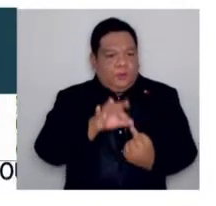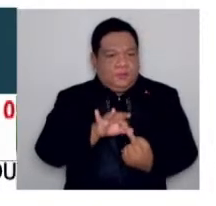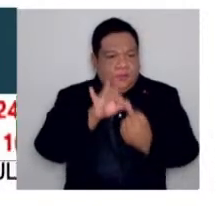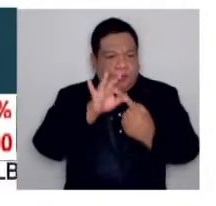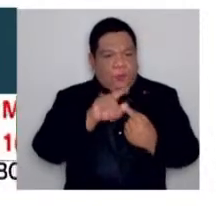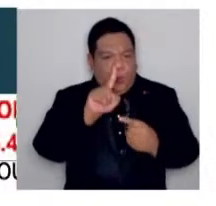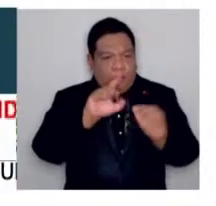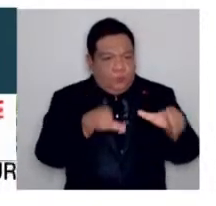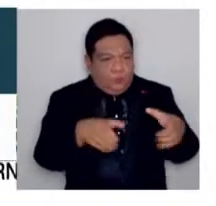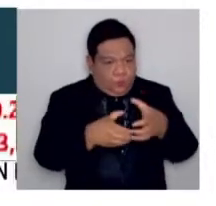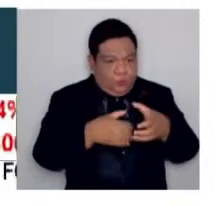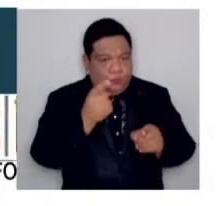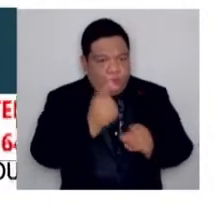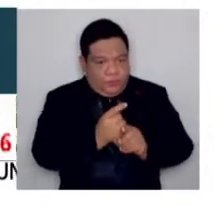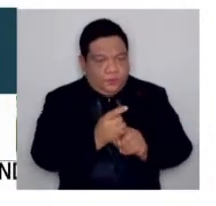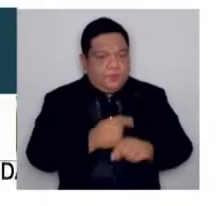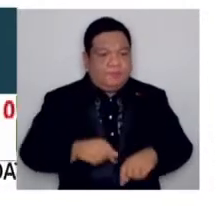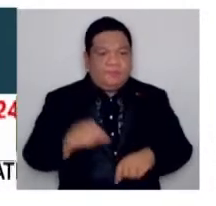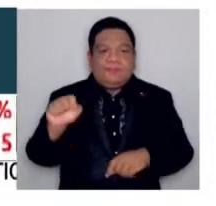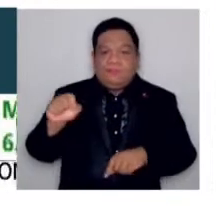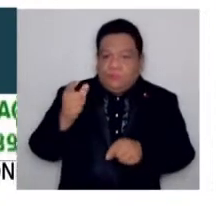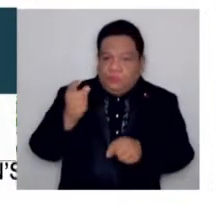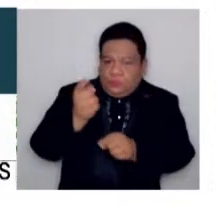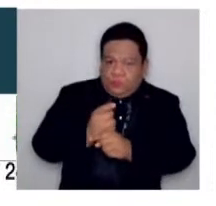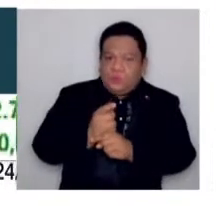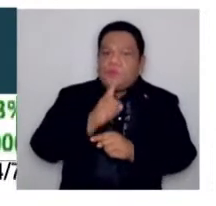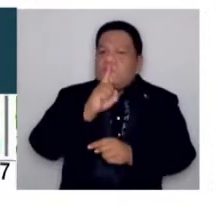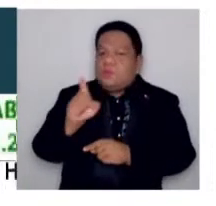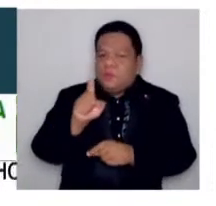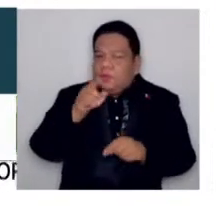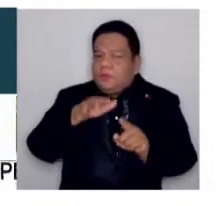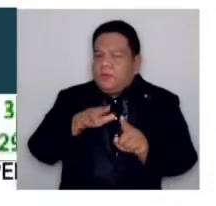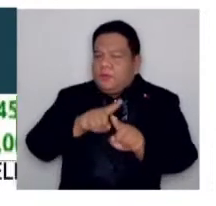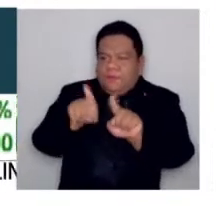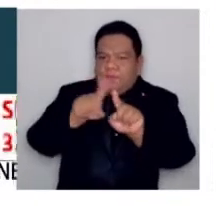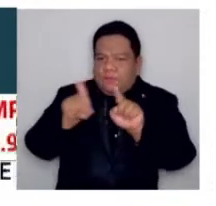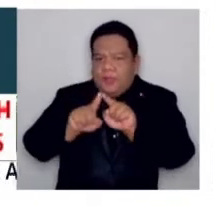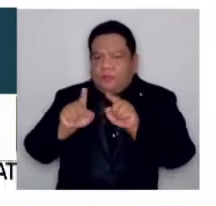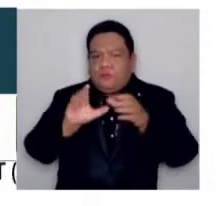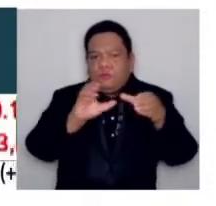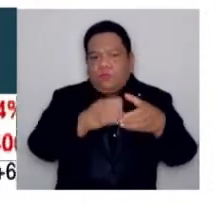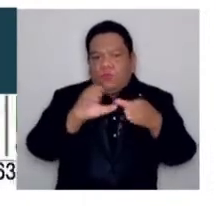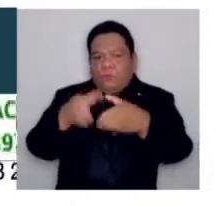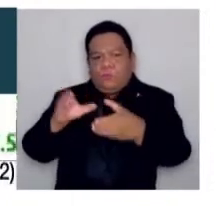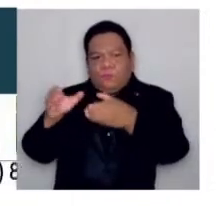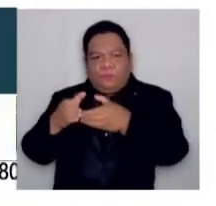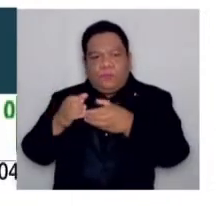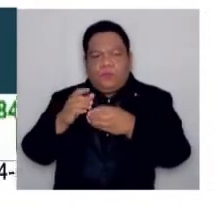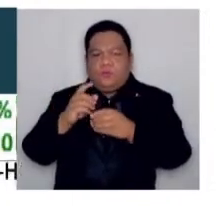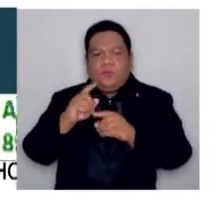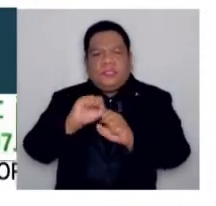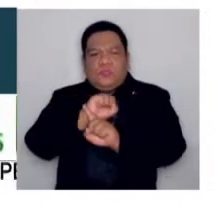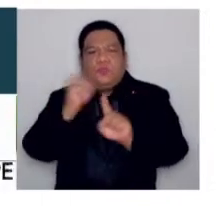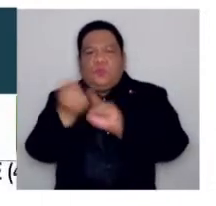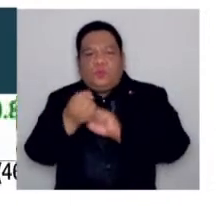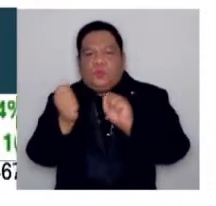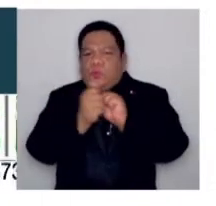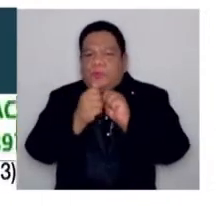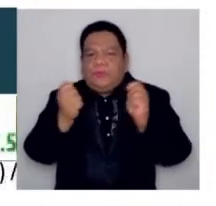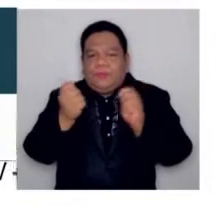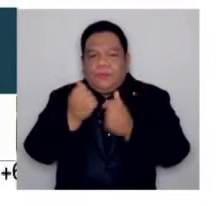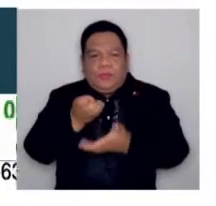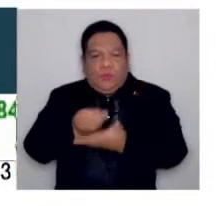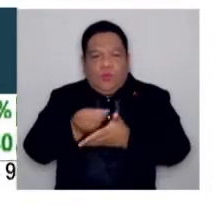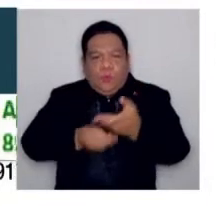ha? Right. It cuts across social classes. Na ang mahirap pa dyan, yung mga